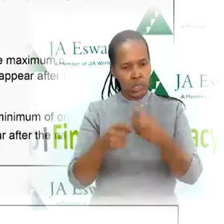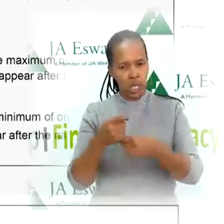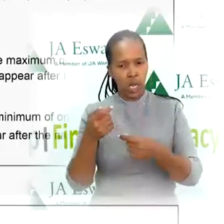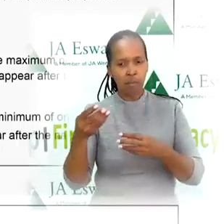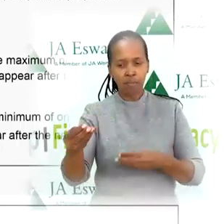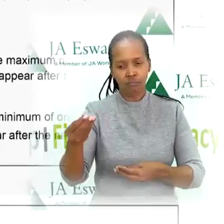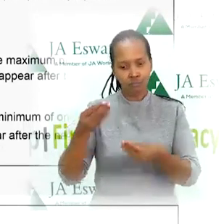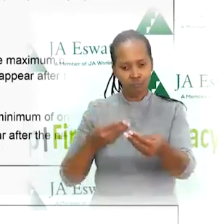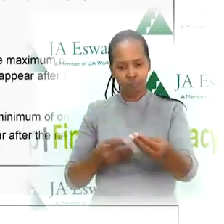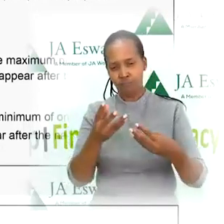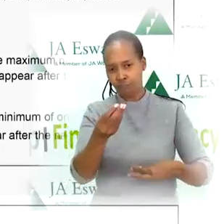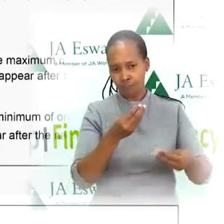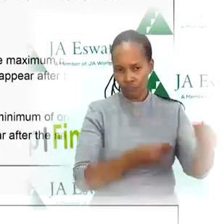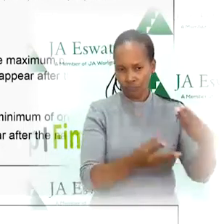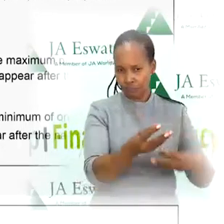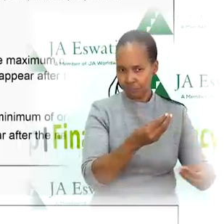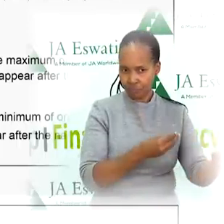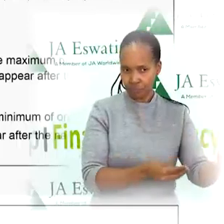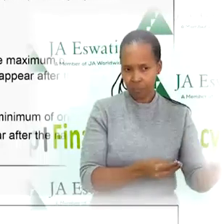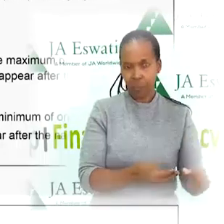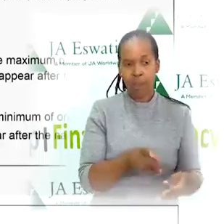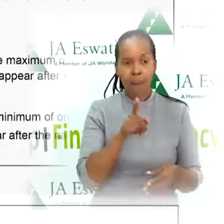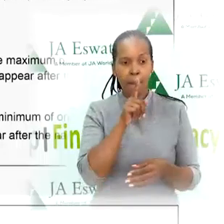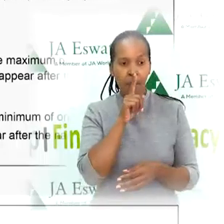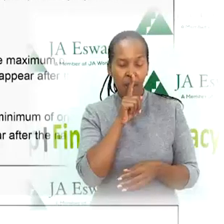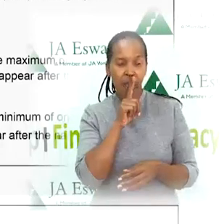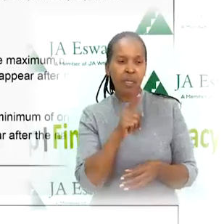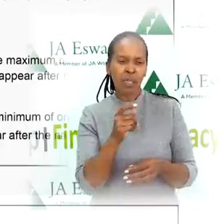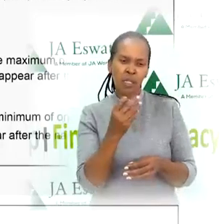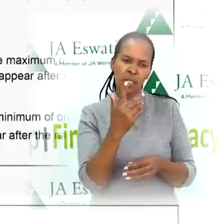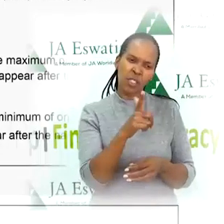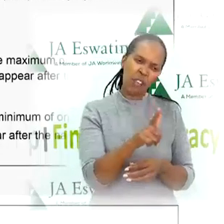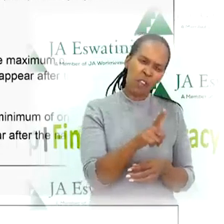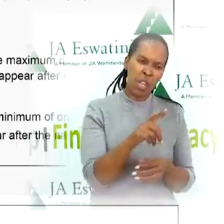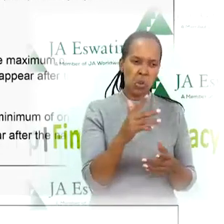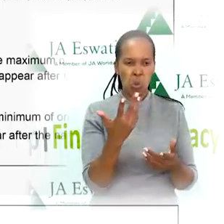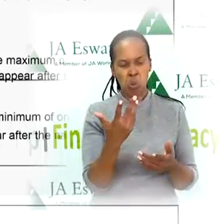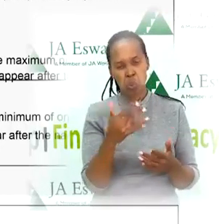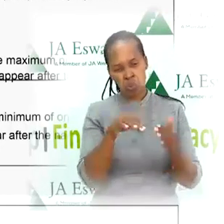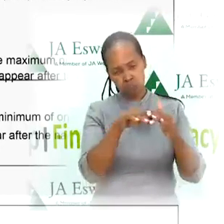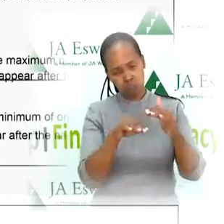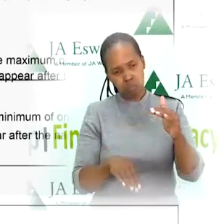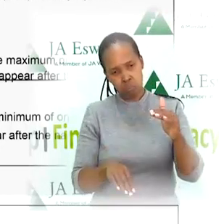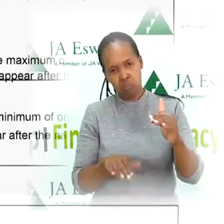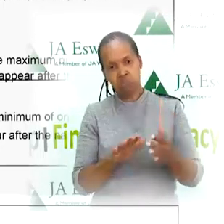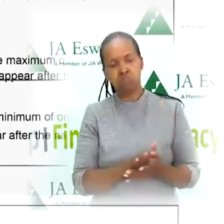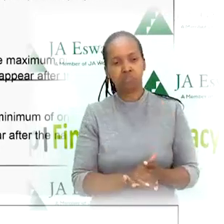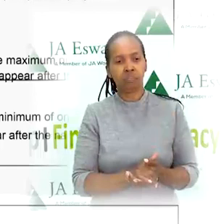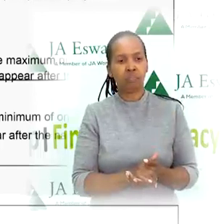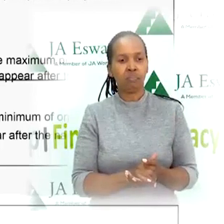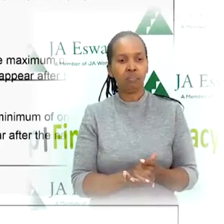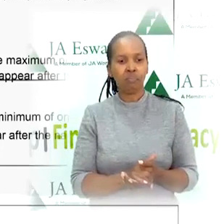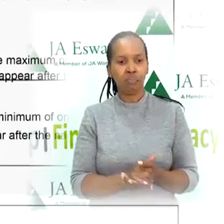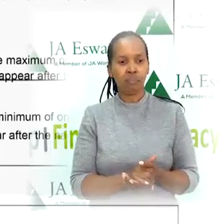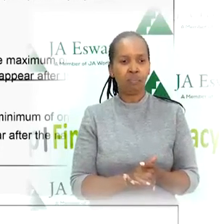the maximum number of shareholders, but a minimum of 7. The letters LTD will appear